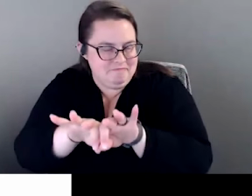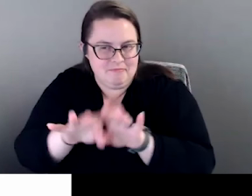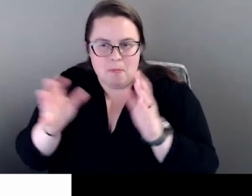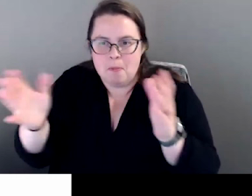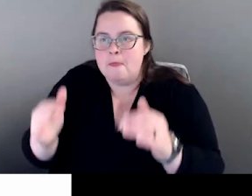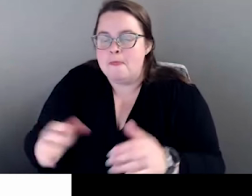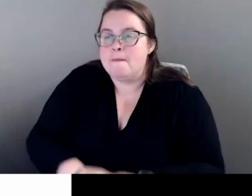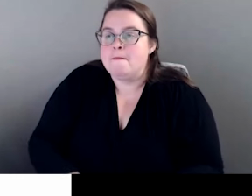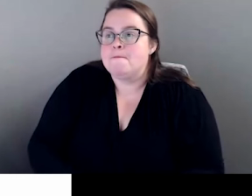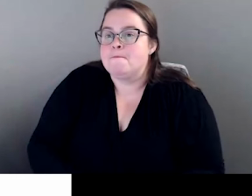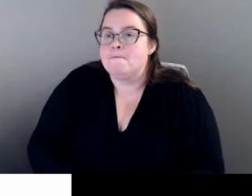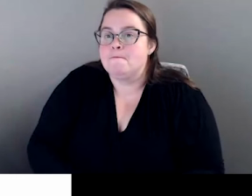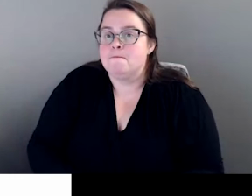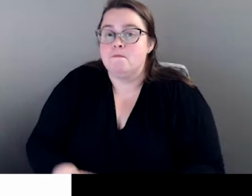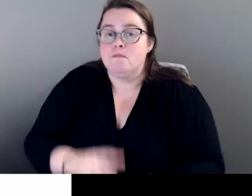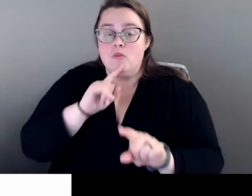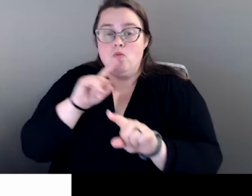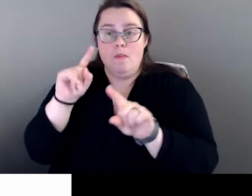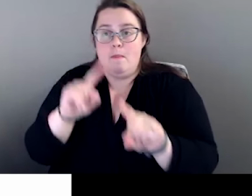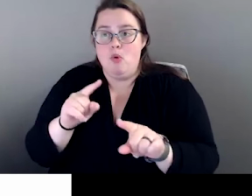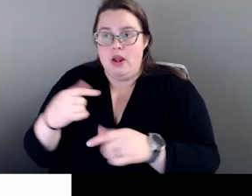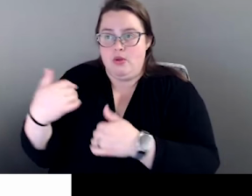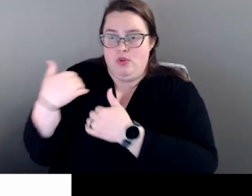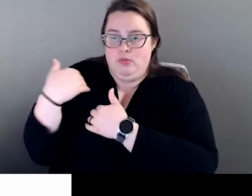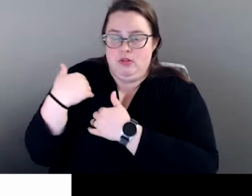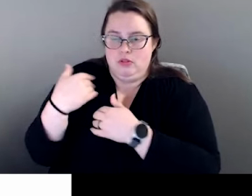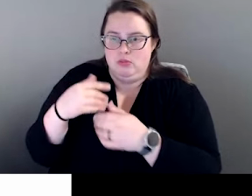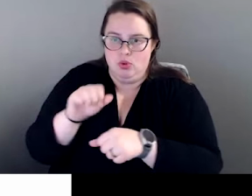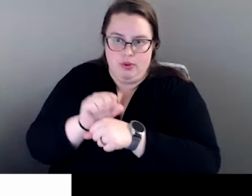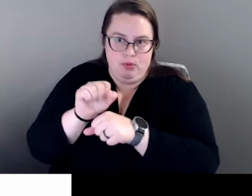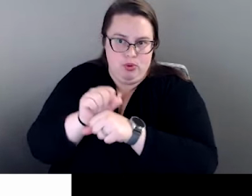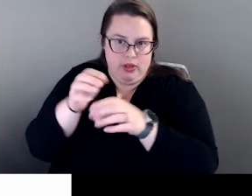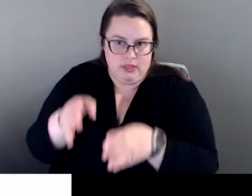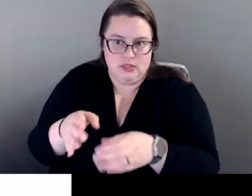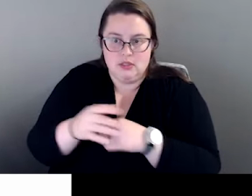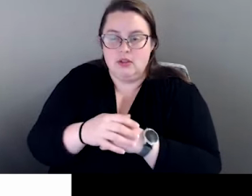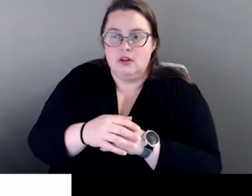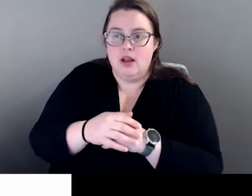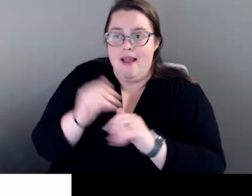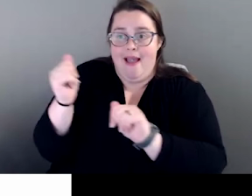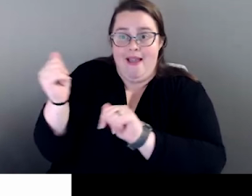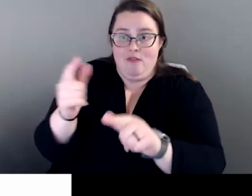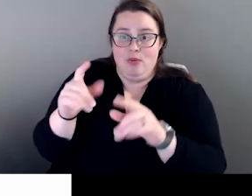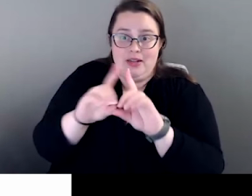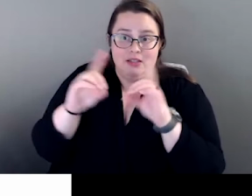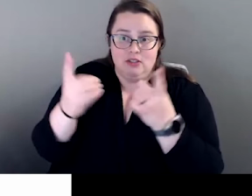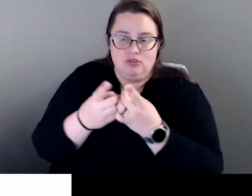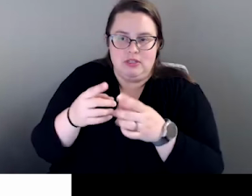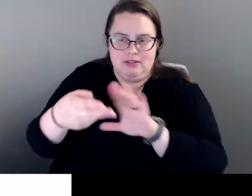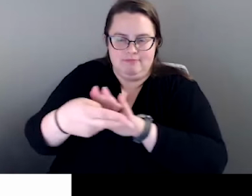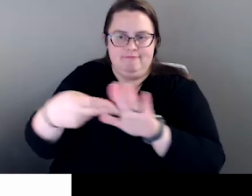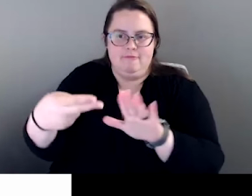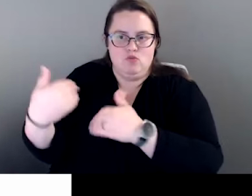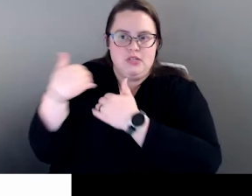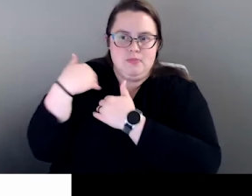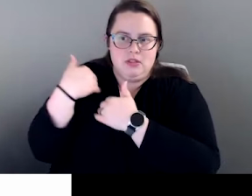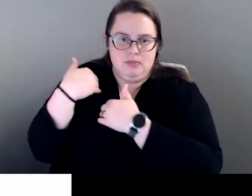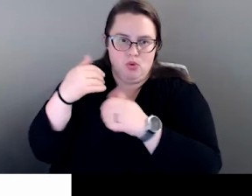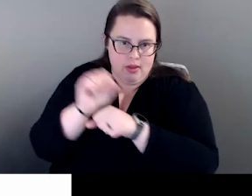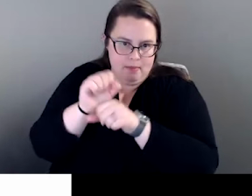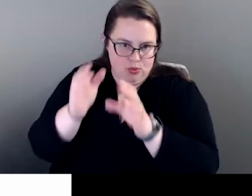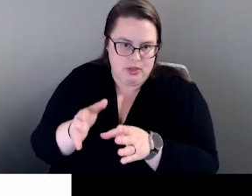reporting responsible employees. So everyone at the district is considered a responsible employee, and what that means is that you